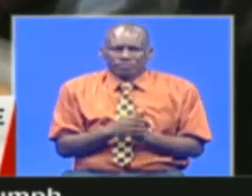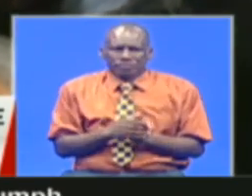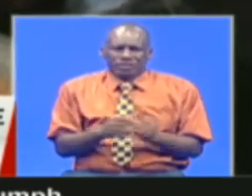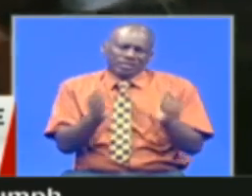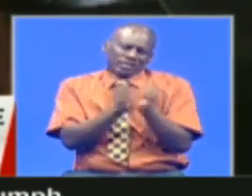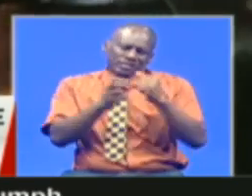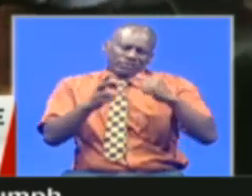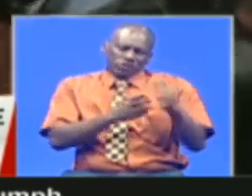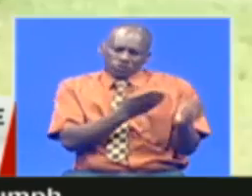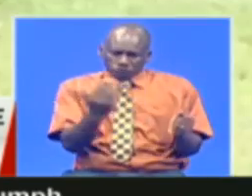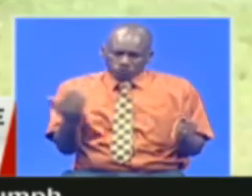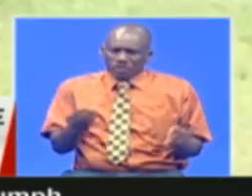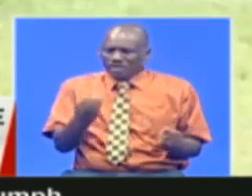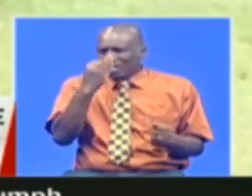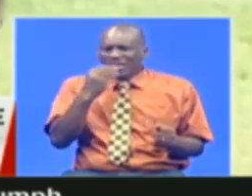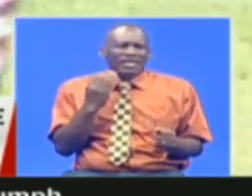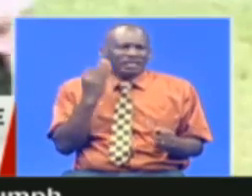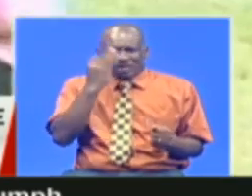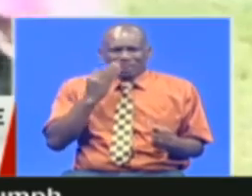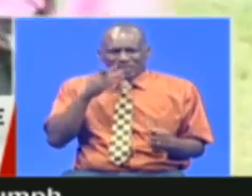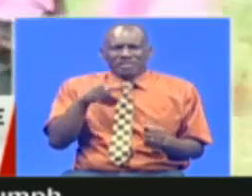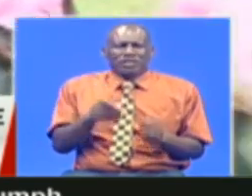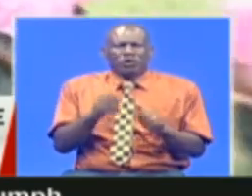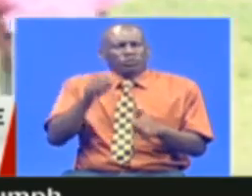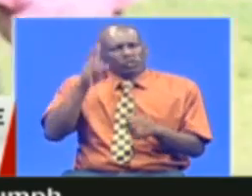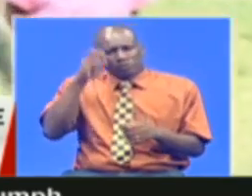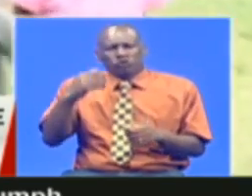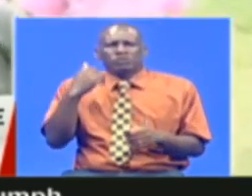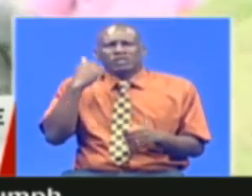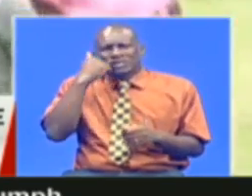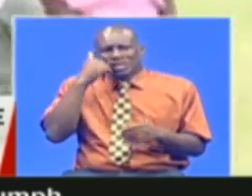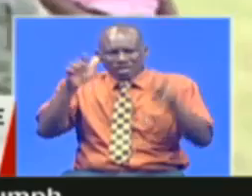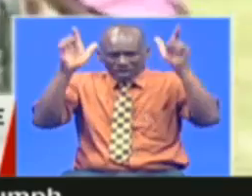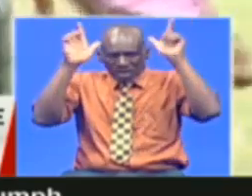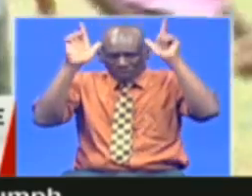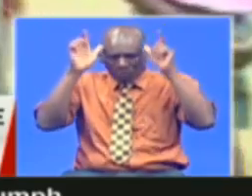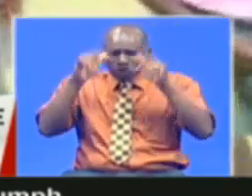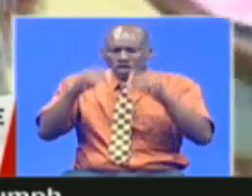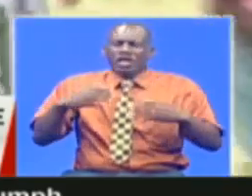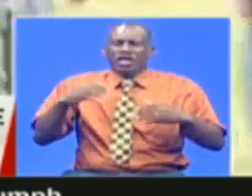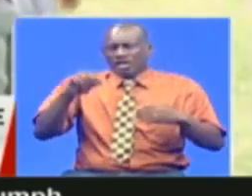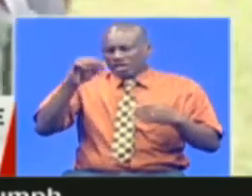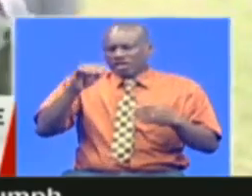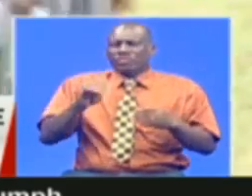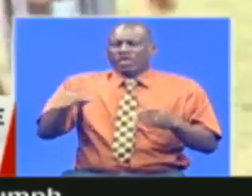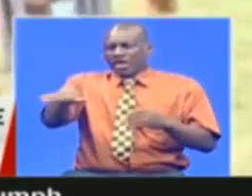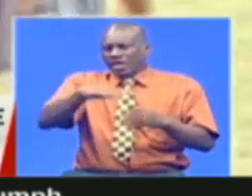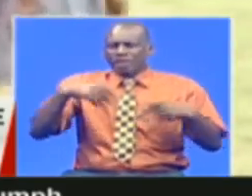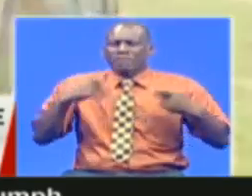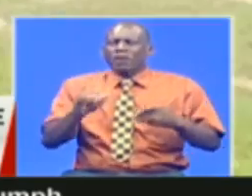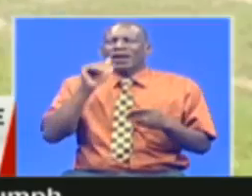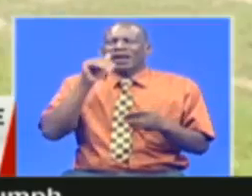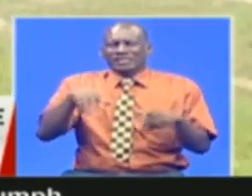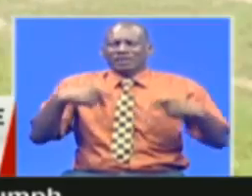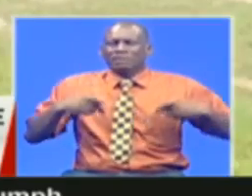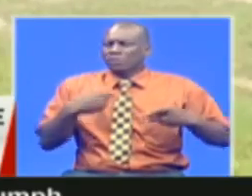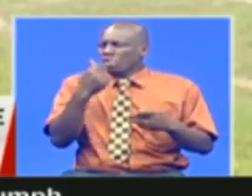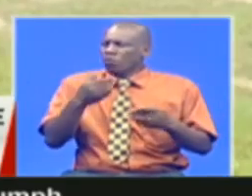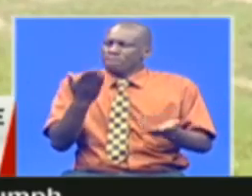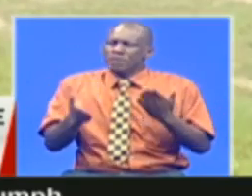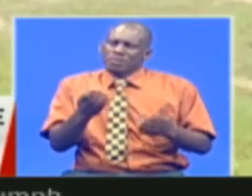of them consumed the contaminated meat. While the authorities are calling on the residents who might have consumed or come